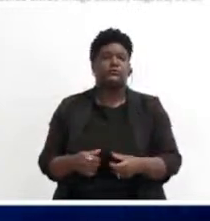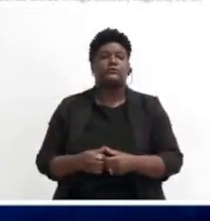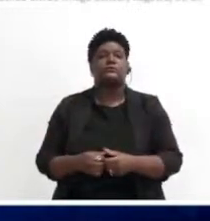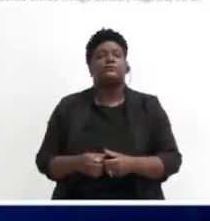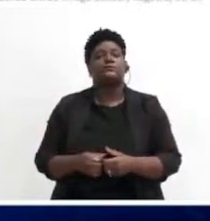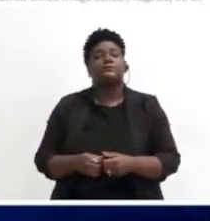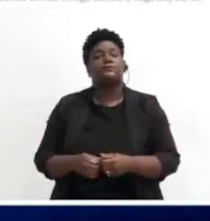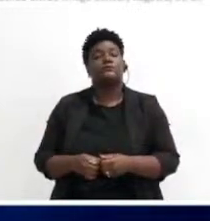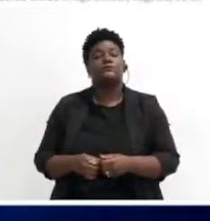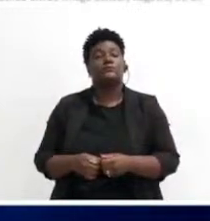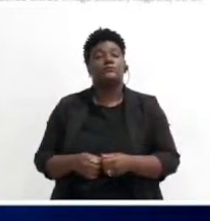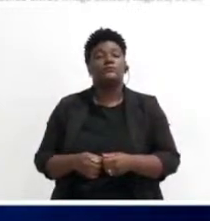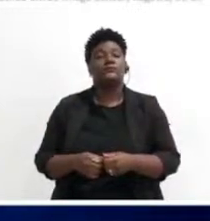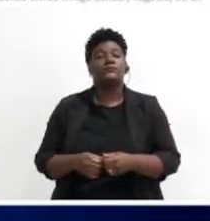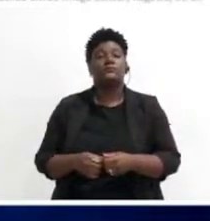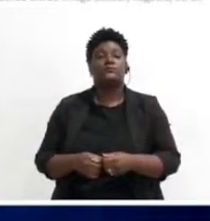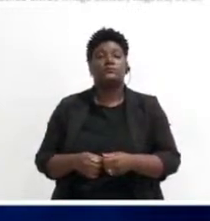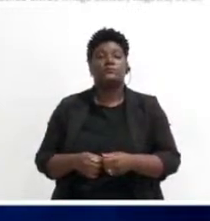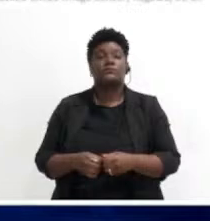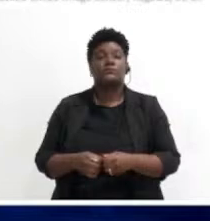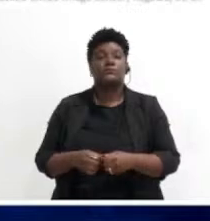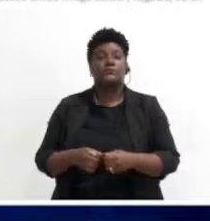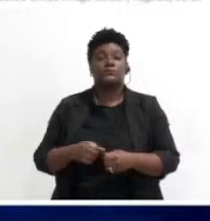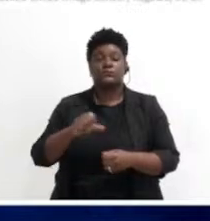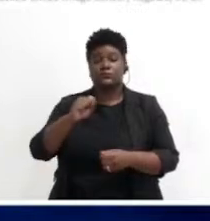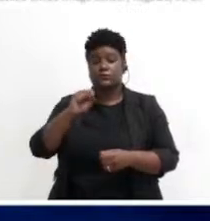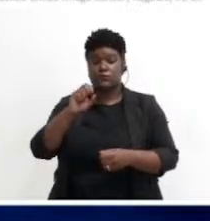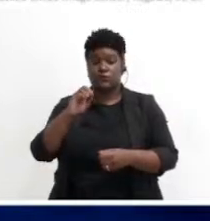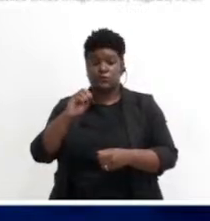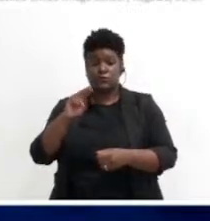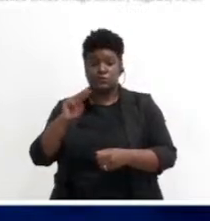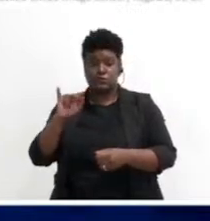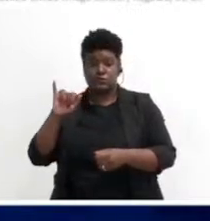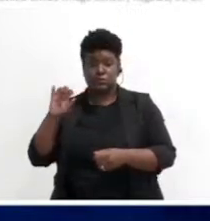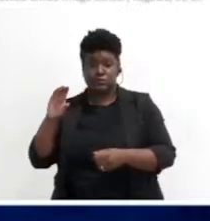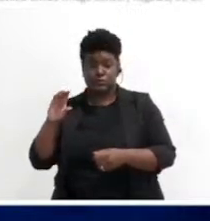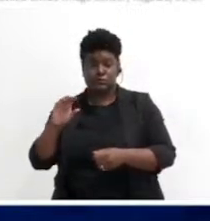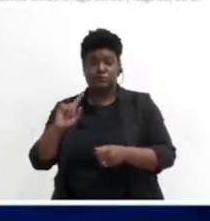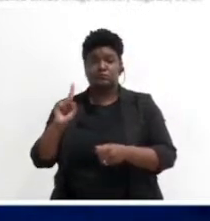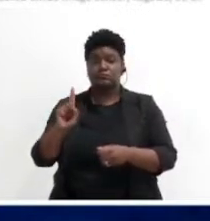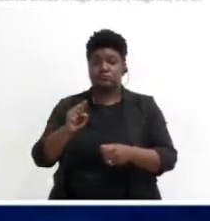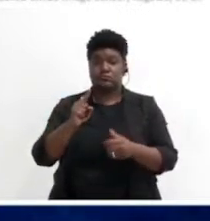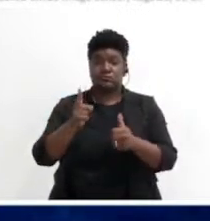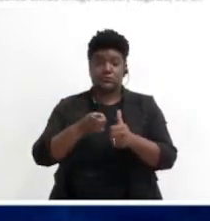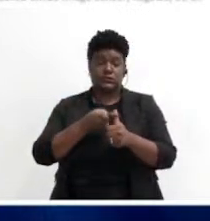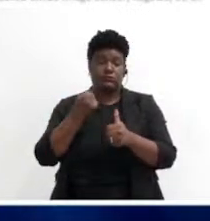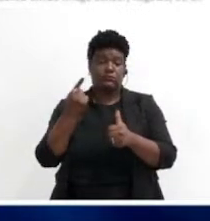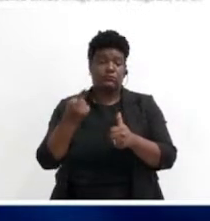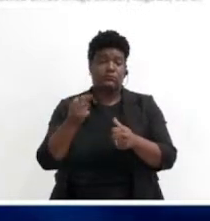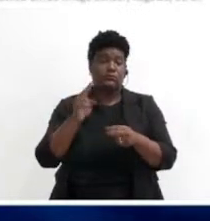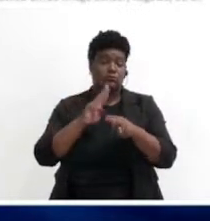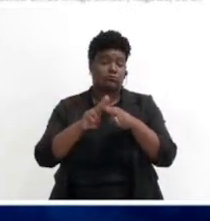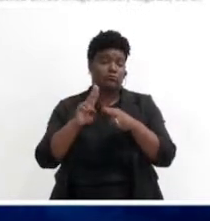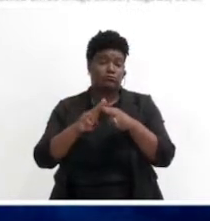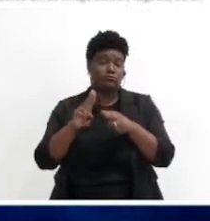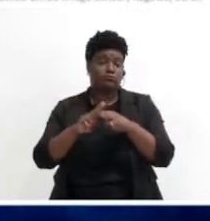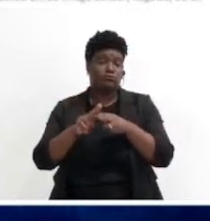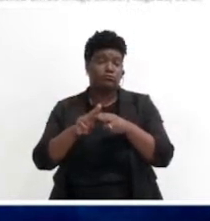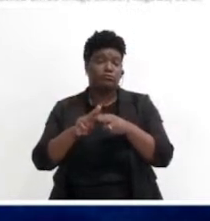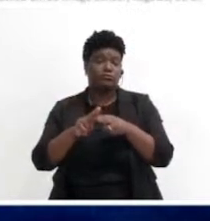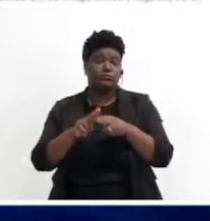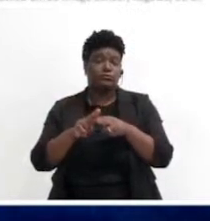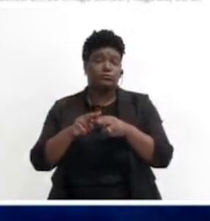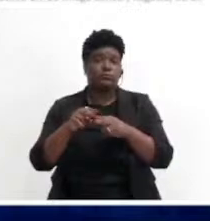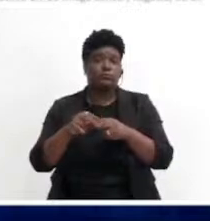So Sony was the first to use this. They used it similar to the part we just saw a minute ago to